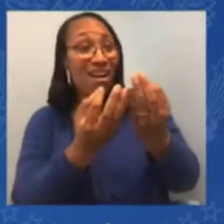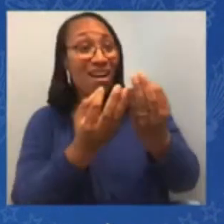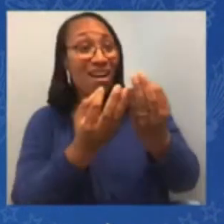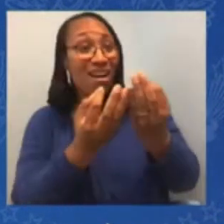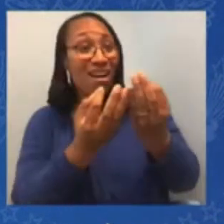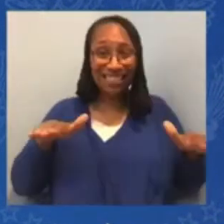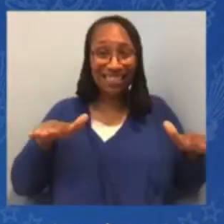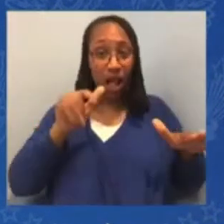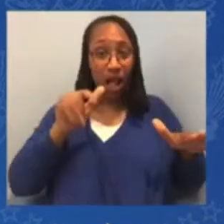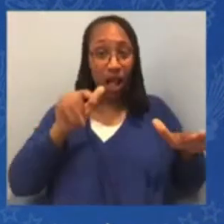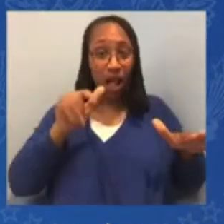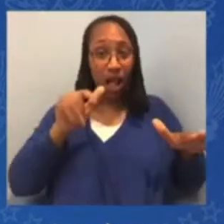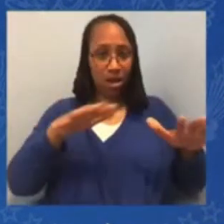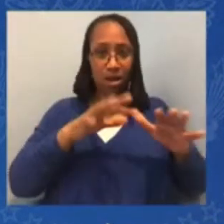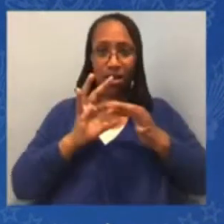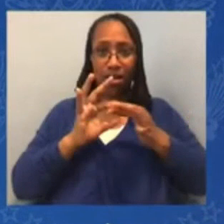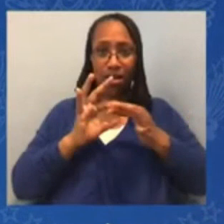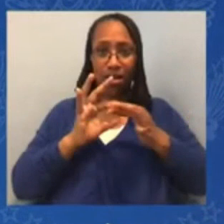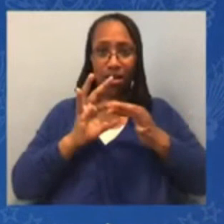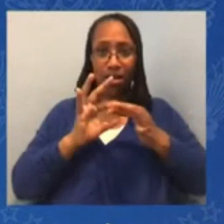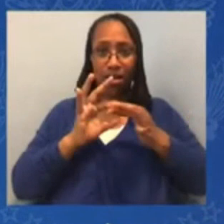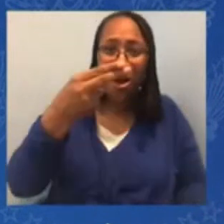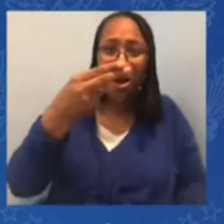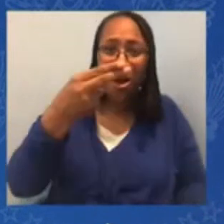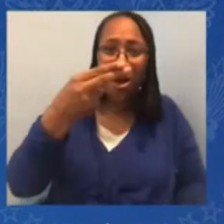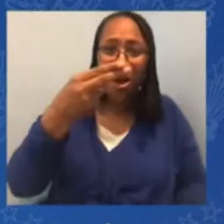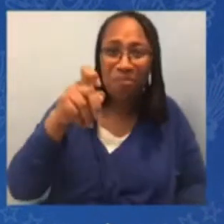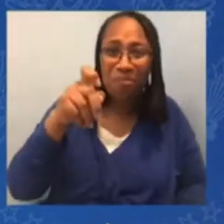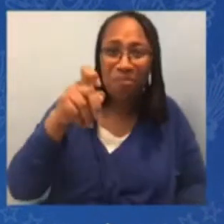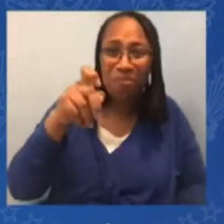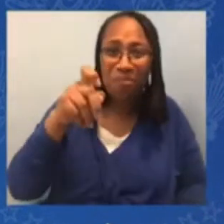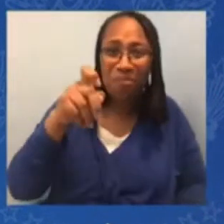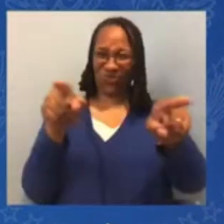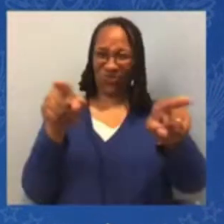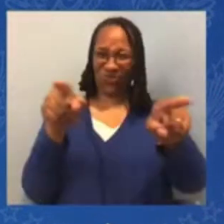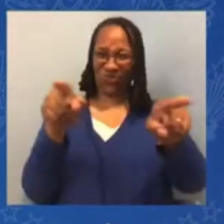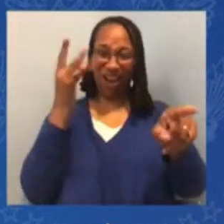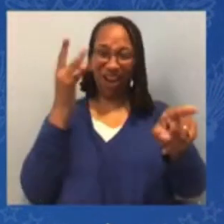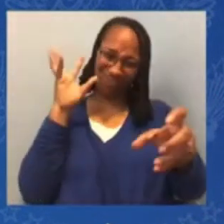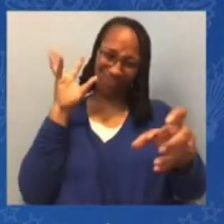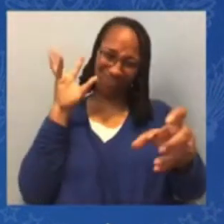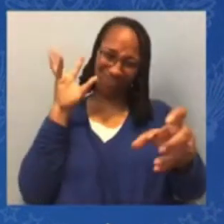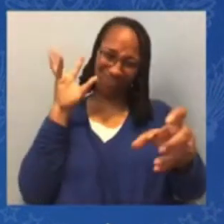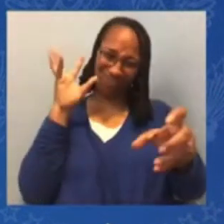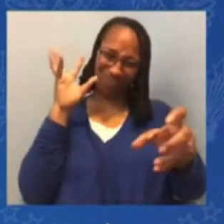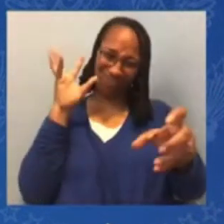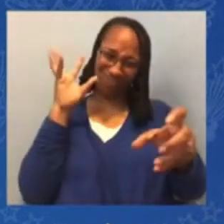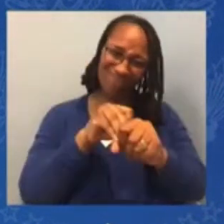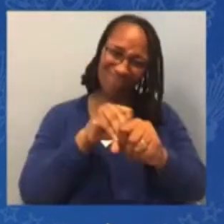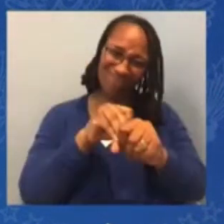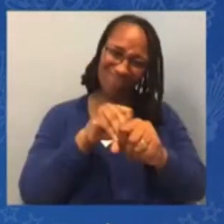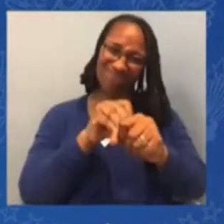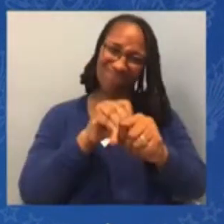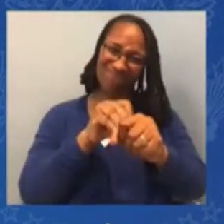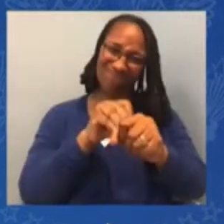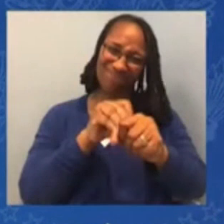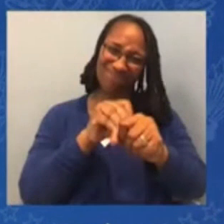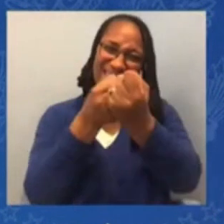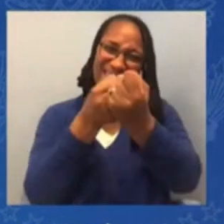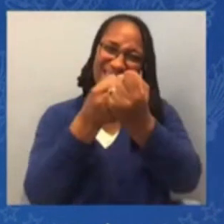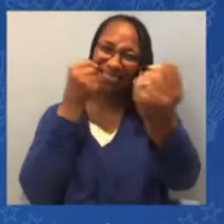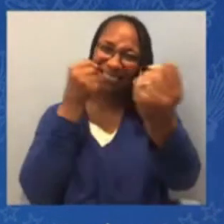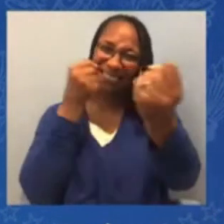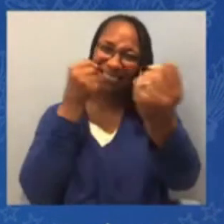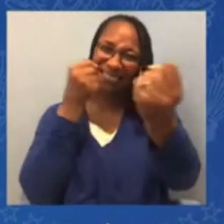for, something to hope for. That your collective trauma and injuries are